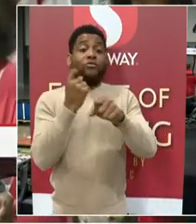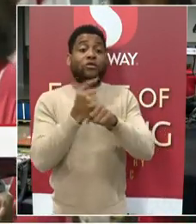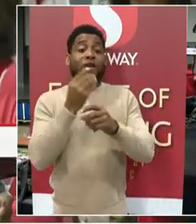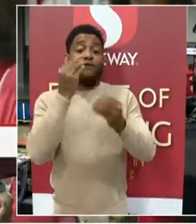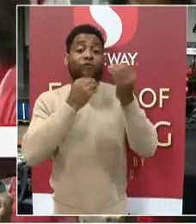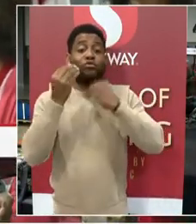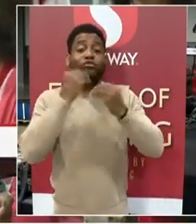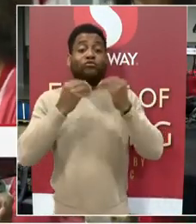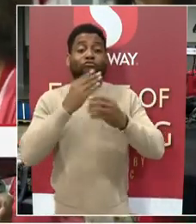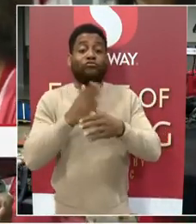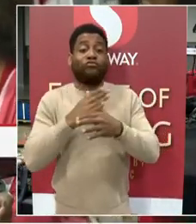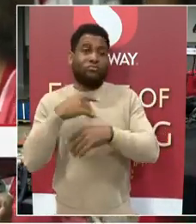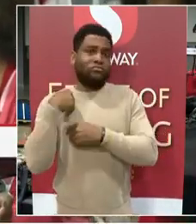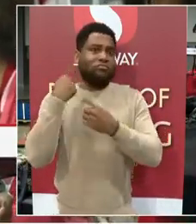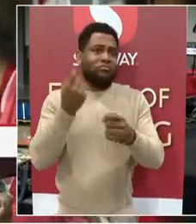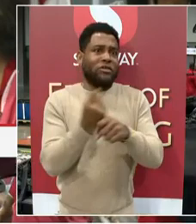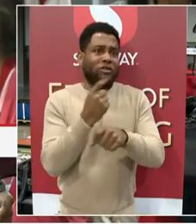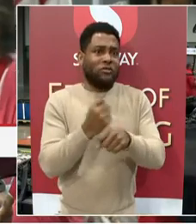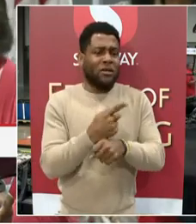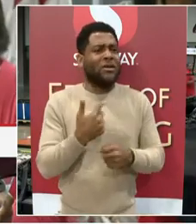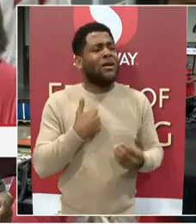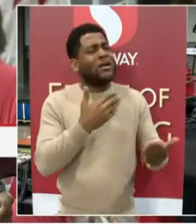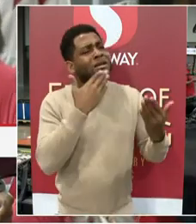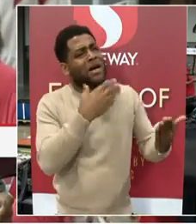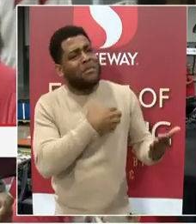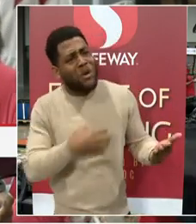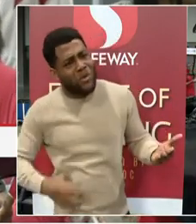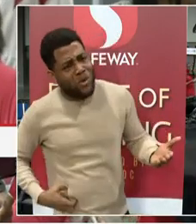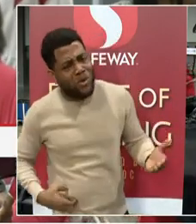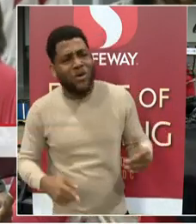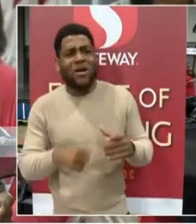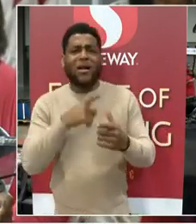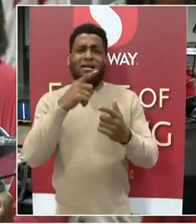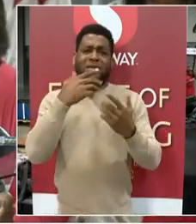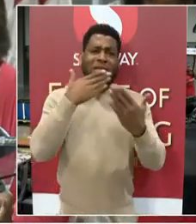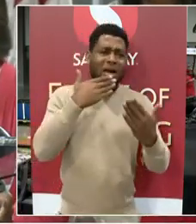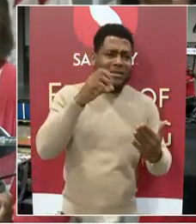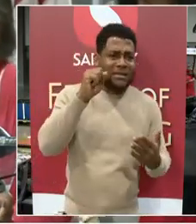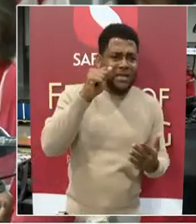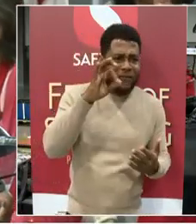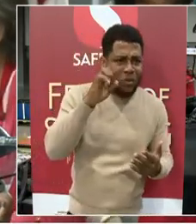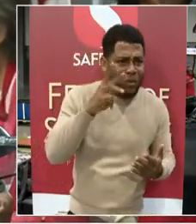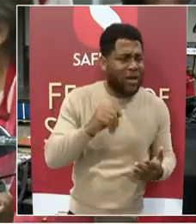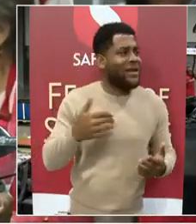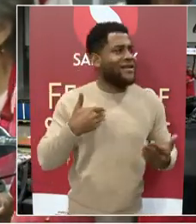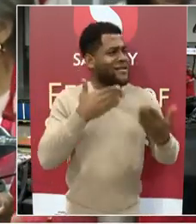and Safeway and my colleagues for being here this morning. Let's give them all a round of applause.